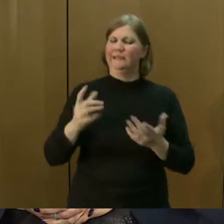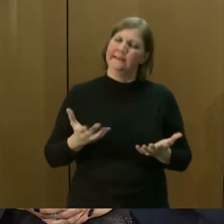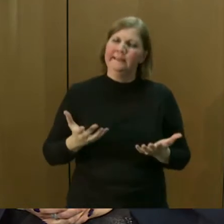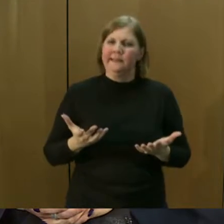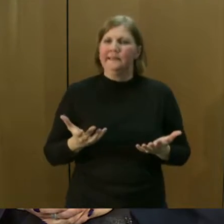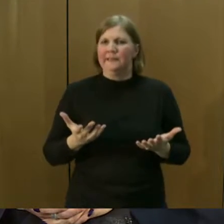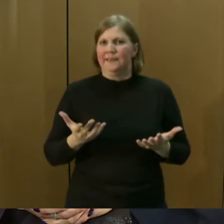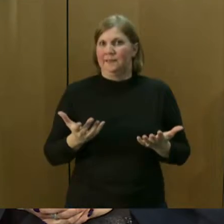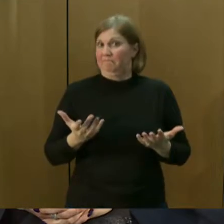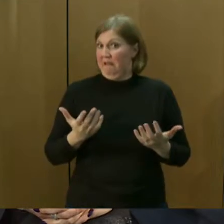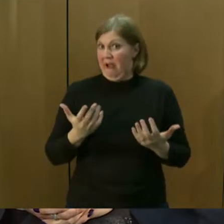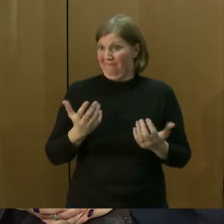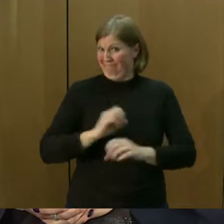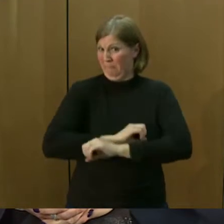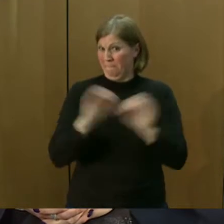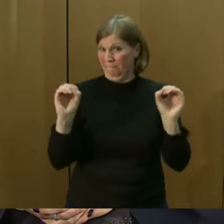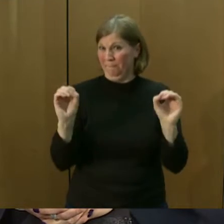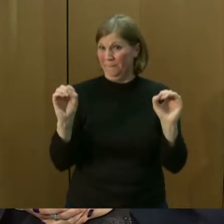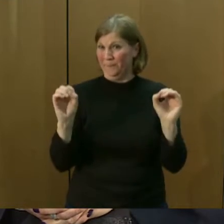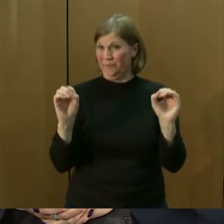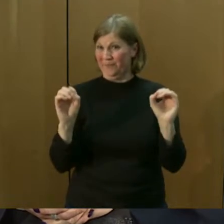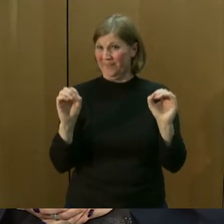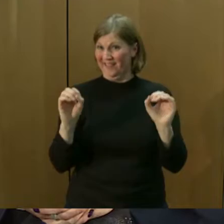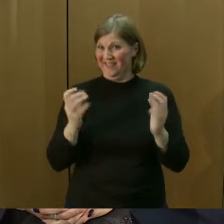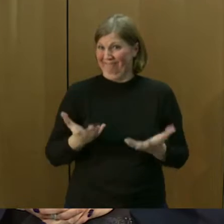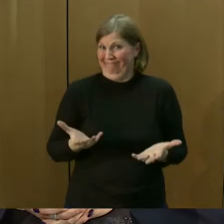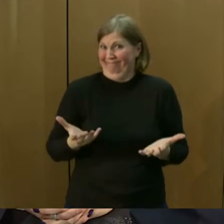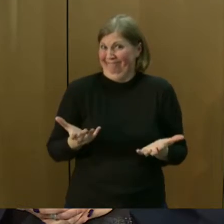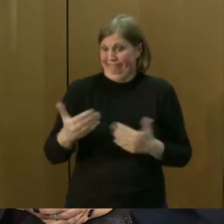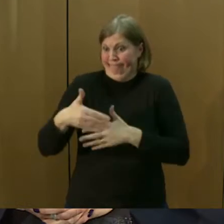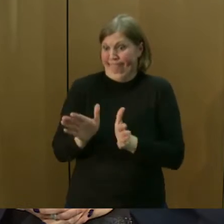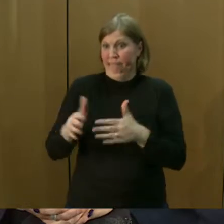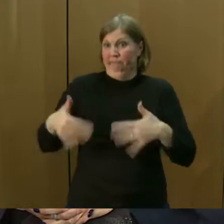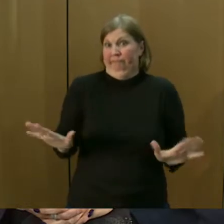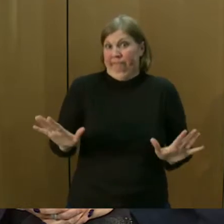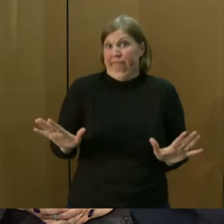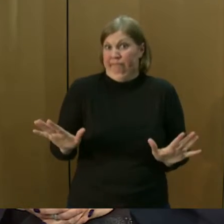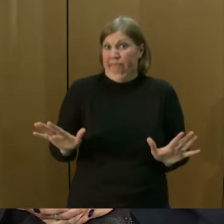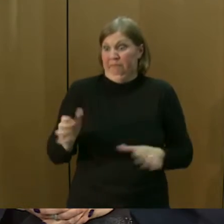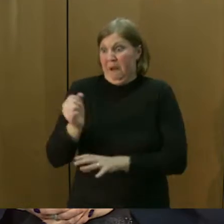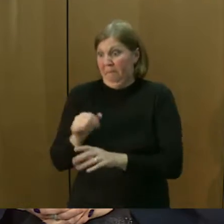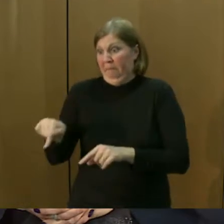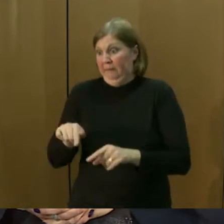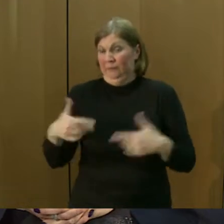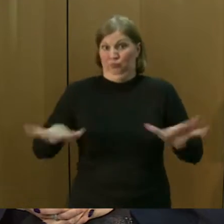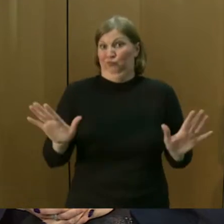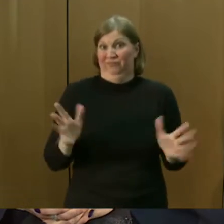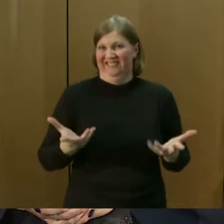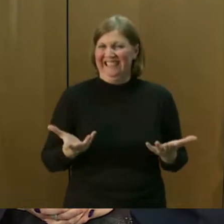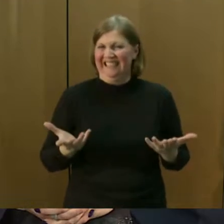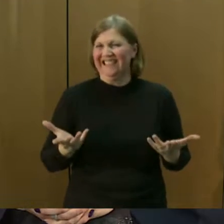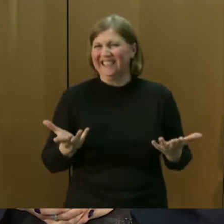nothing. This is a room in a pub and on you go. And some will be somewhere in the middle of that where there are basic